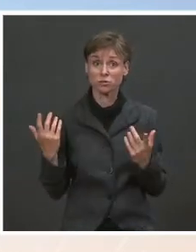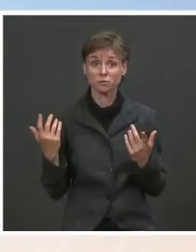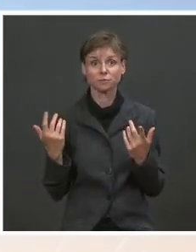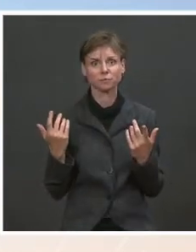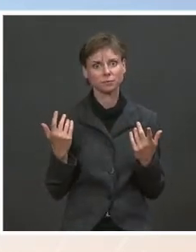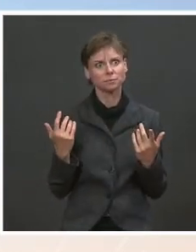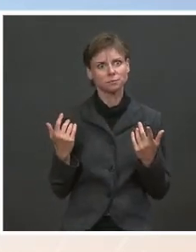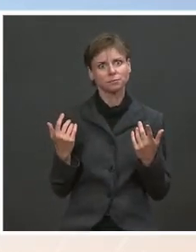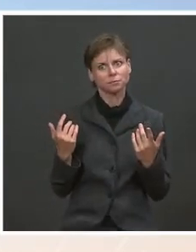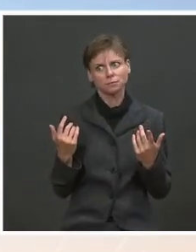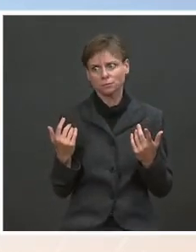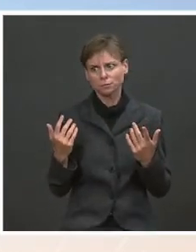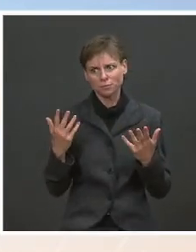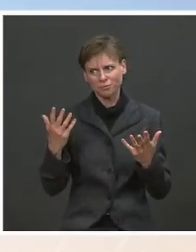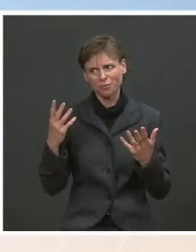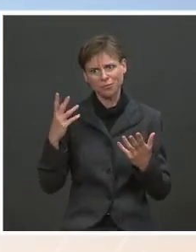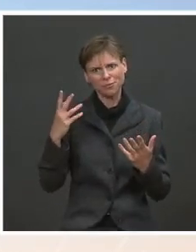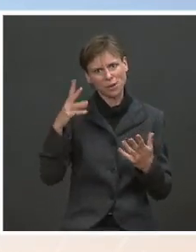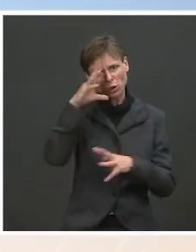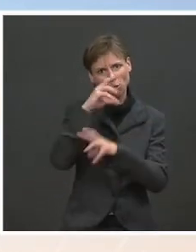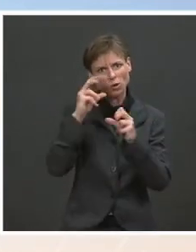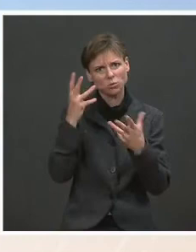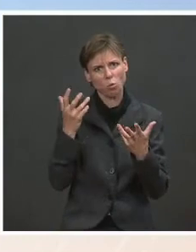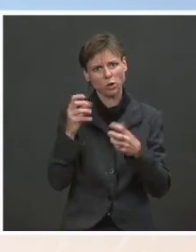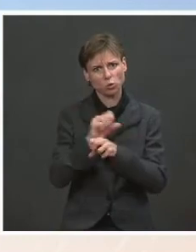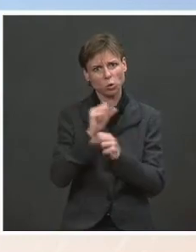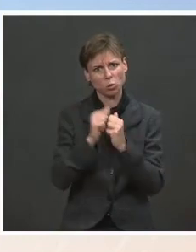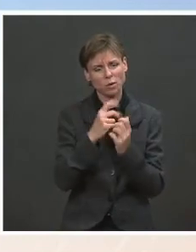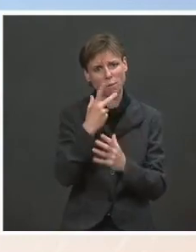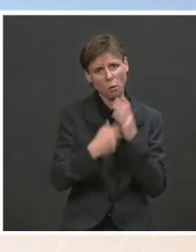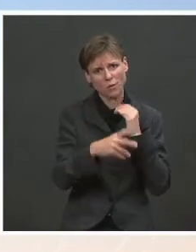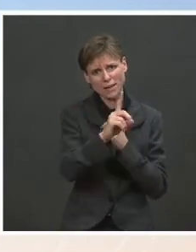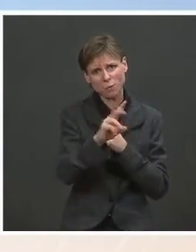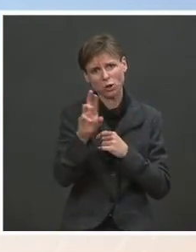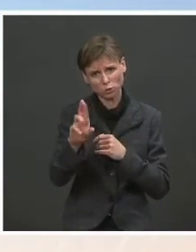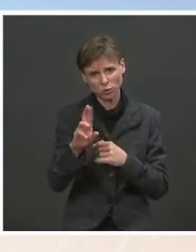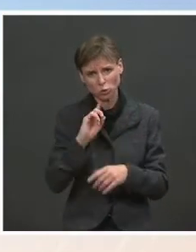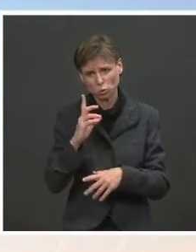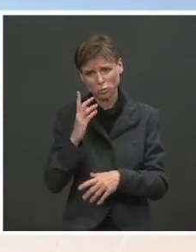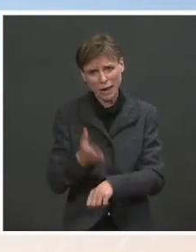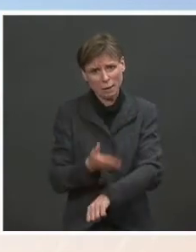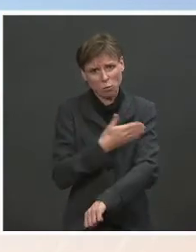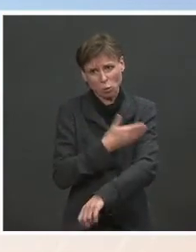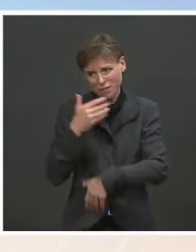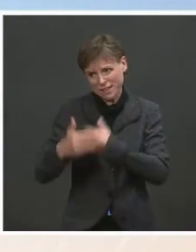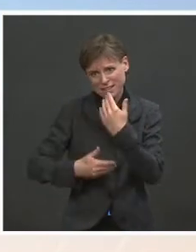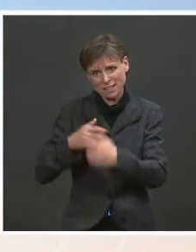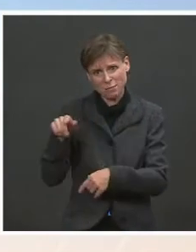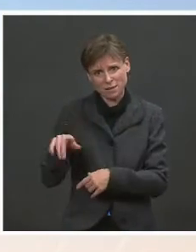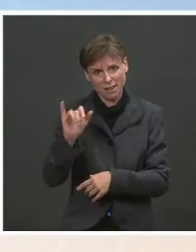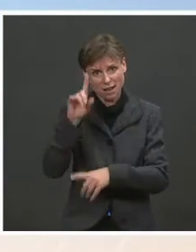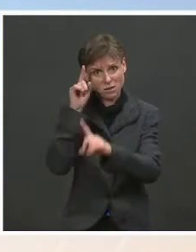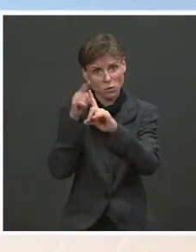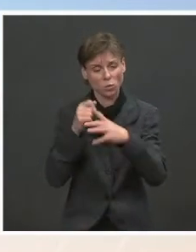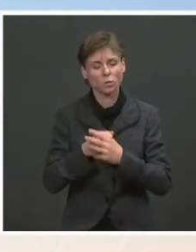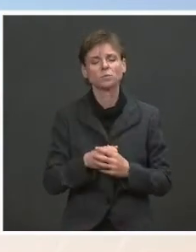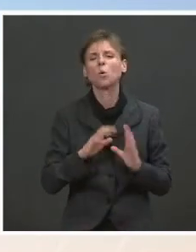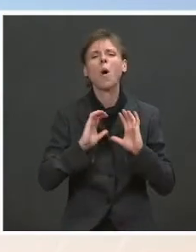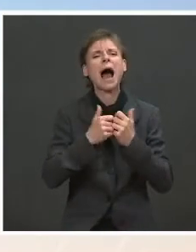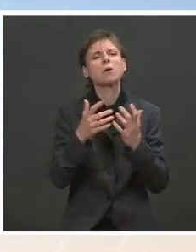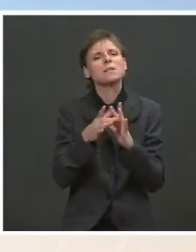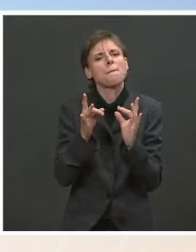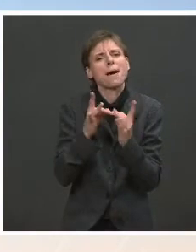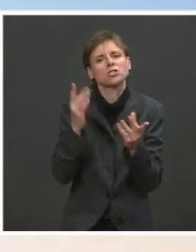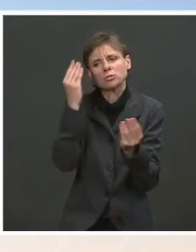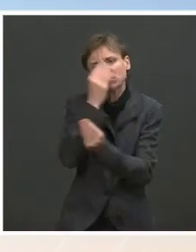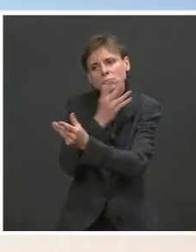work with Democrats and Republicans on. So that's his goal. How's that message communicated to that we heard him obviously in the interview? How is that message being communicated by